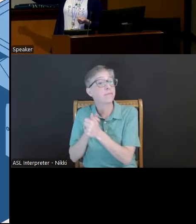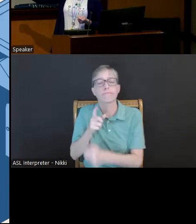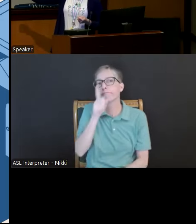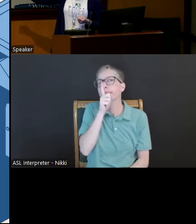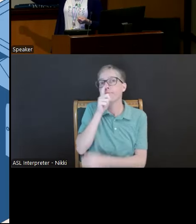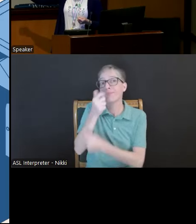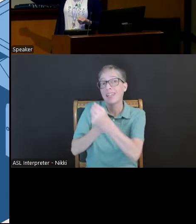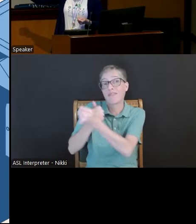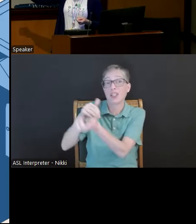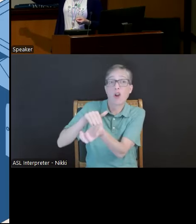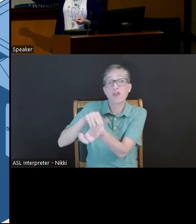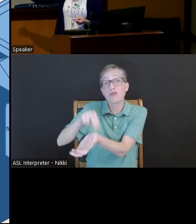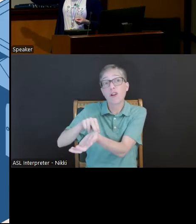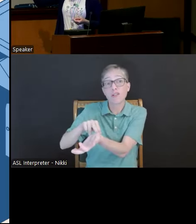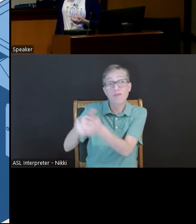will do this.